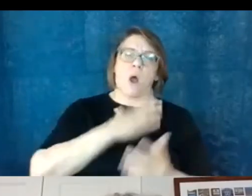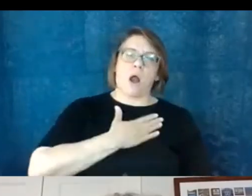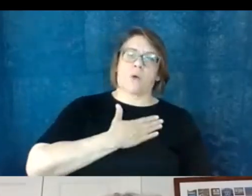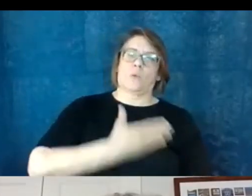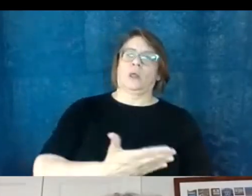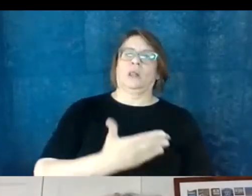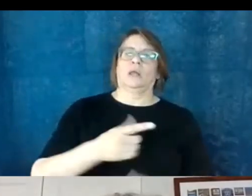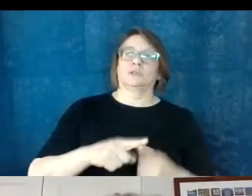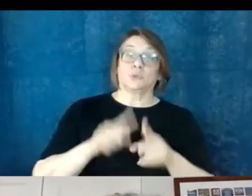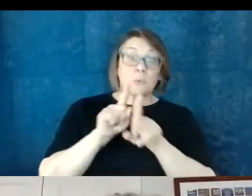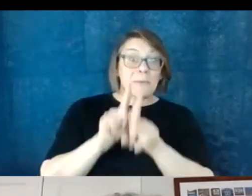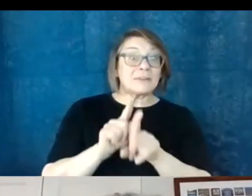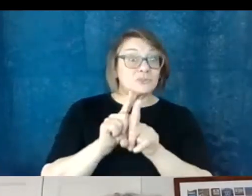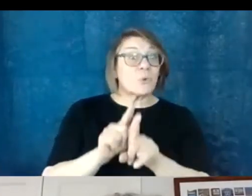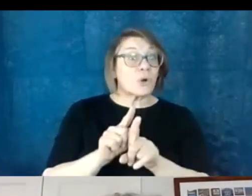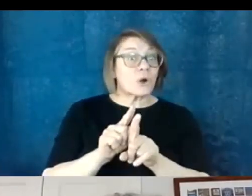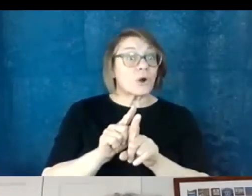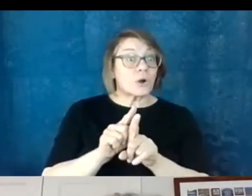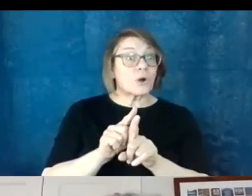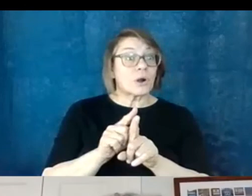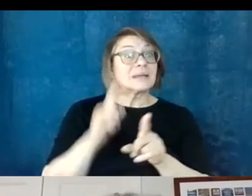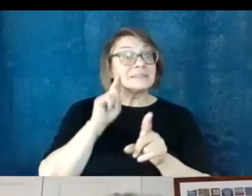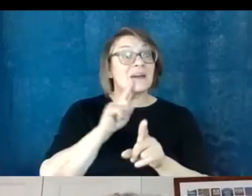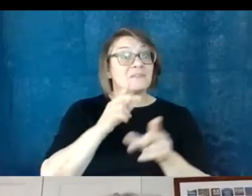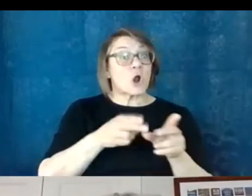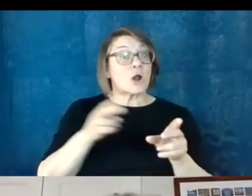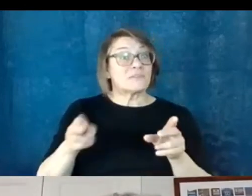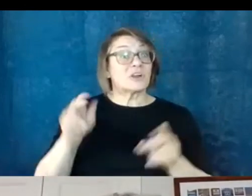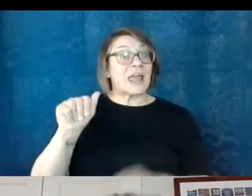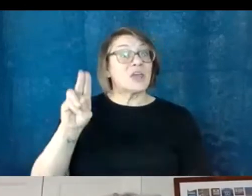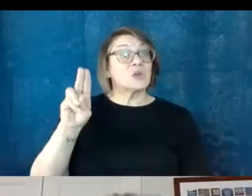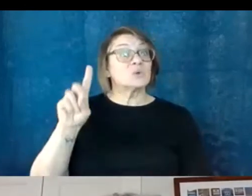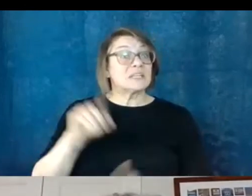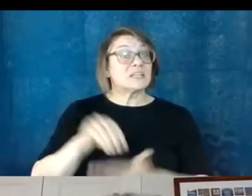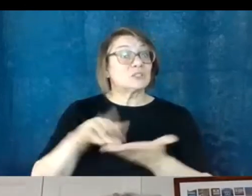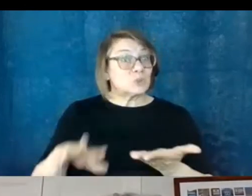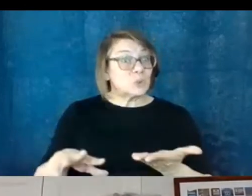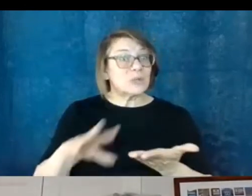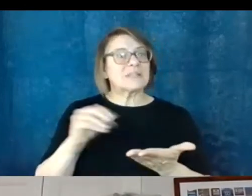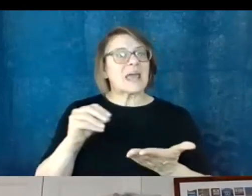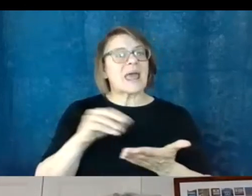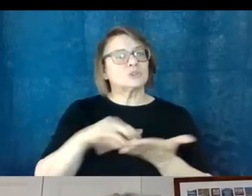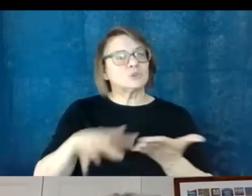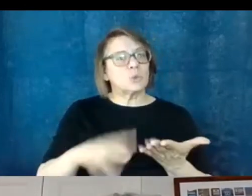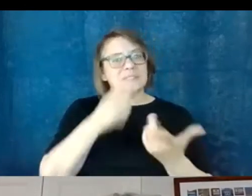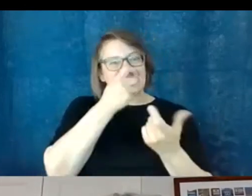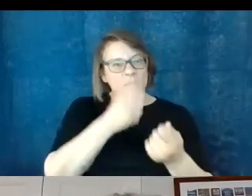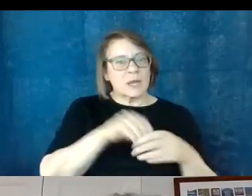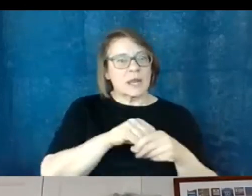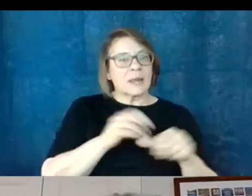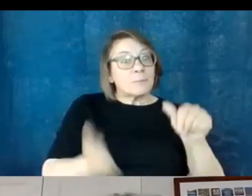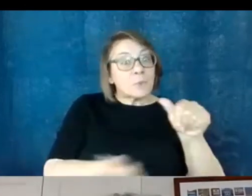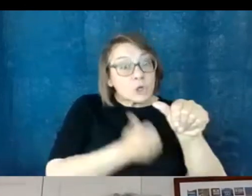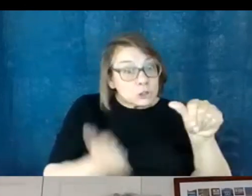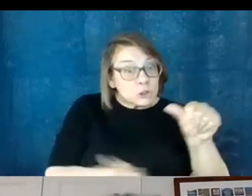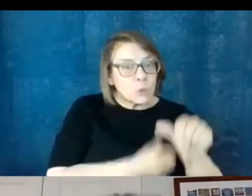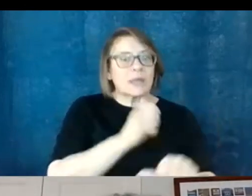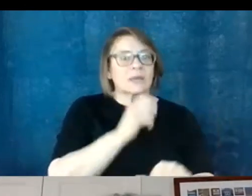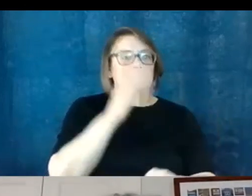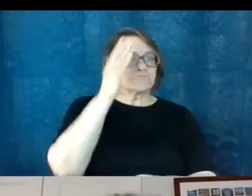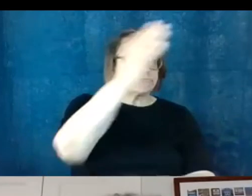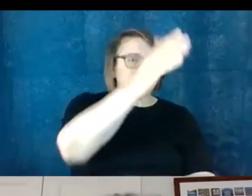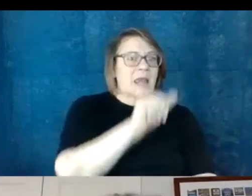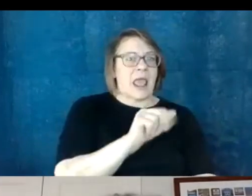to mentor deaf and hard of hearing AUD students and students who are interested in pursuing an AUD.